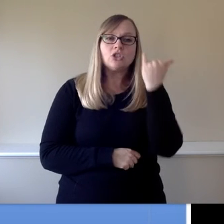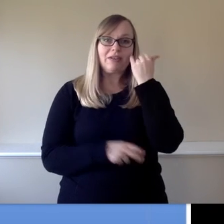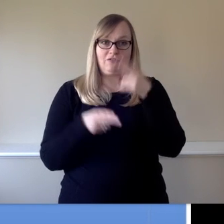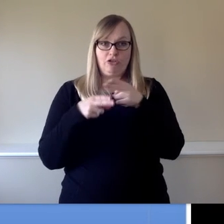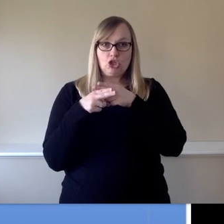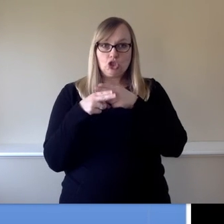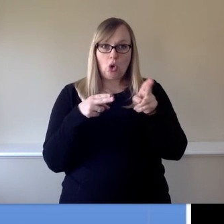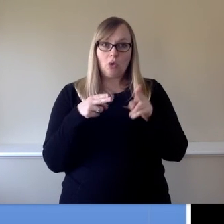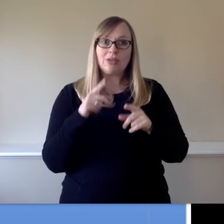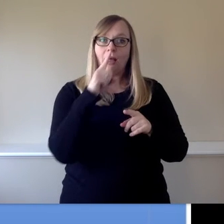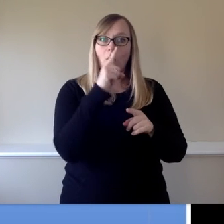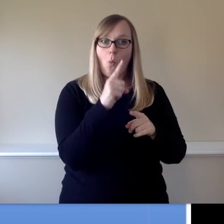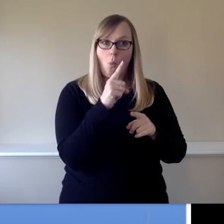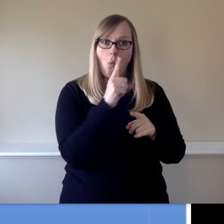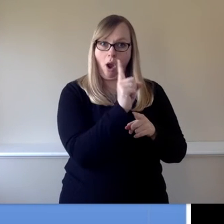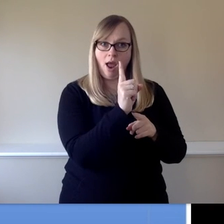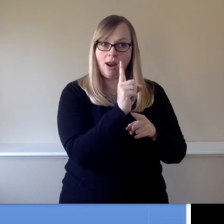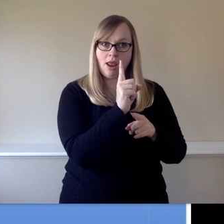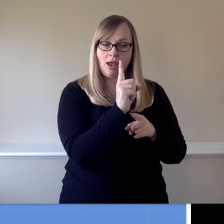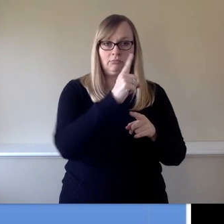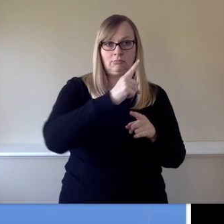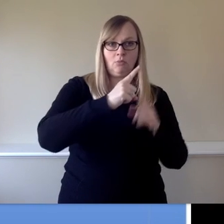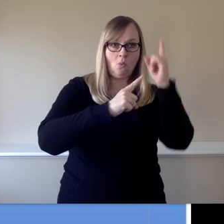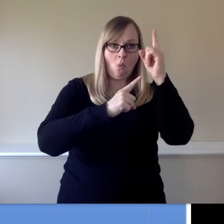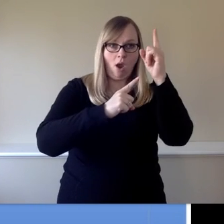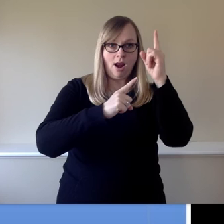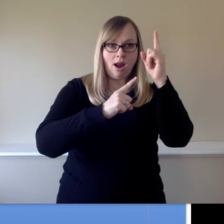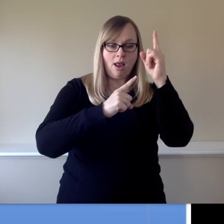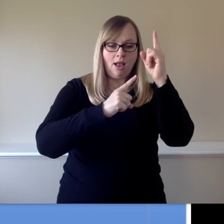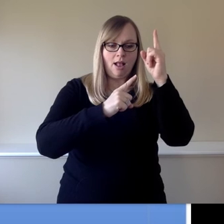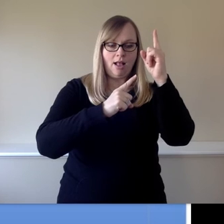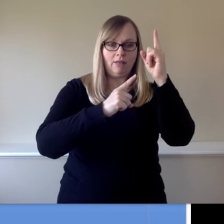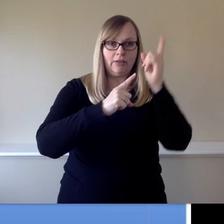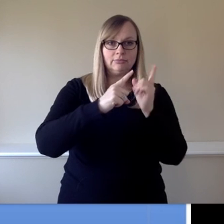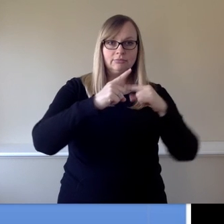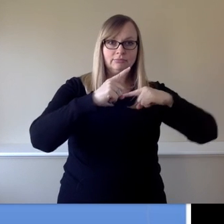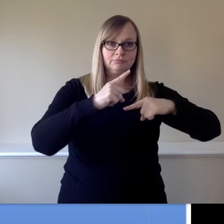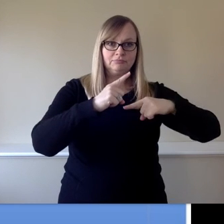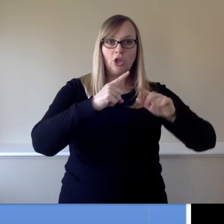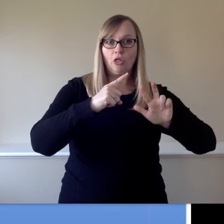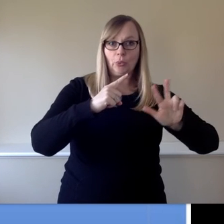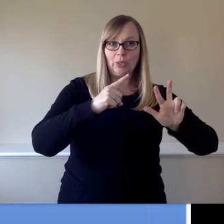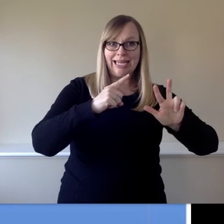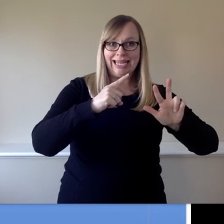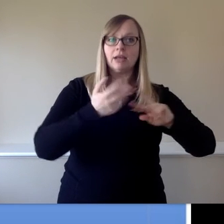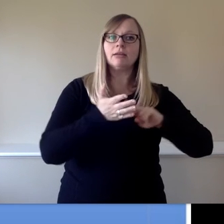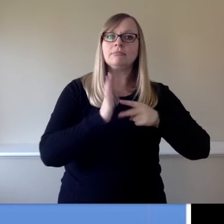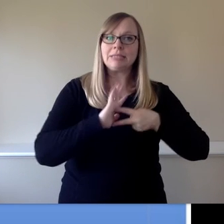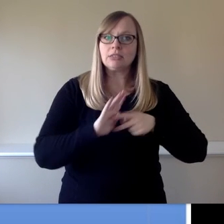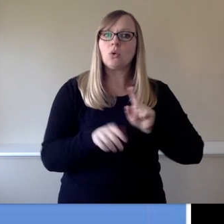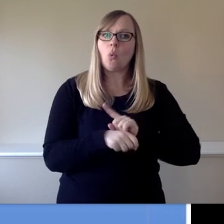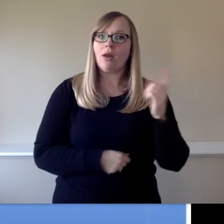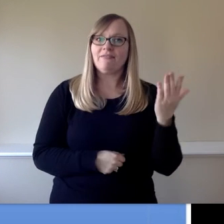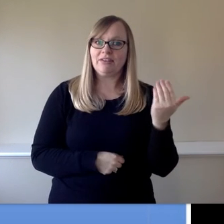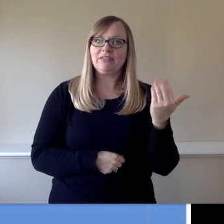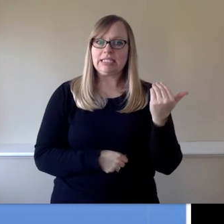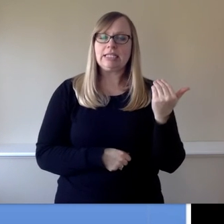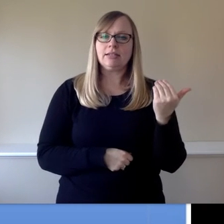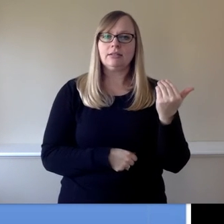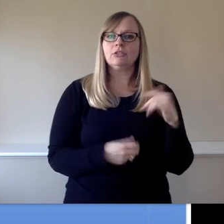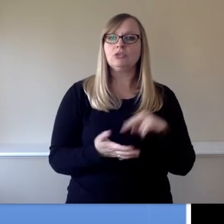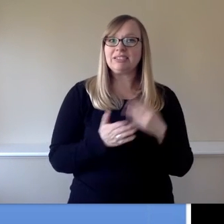pointing to 3, we would say that is 1:15. That means that since it became 1 o'clock, we've had 15